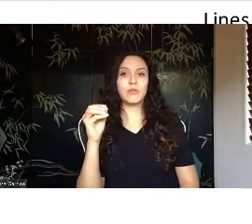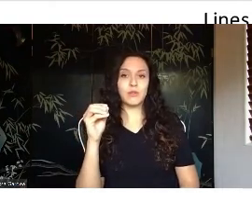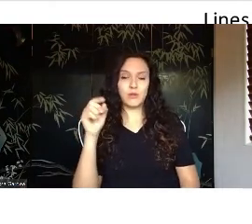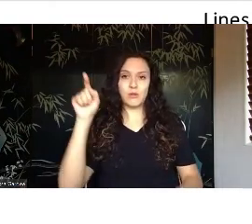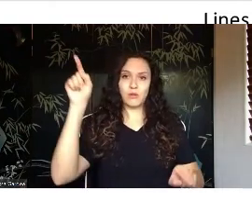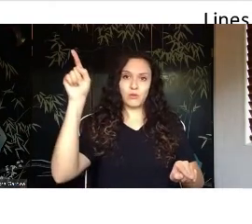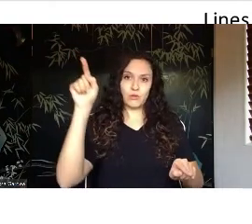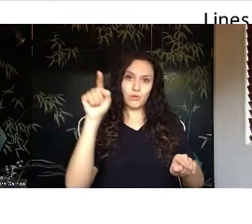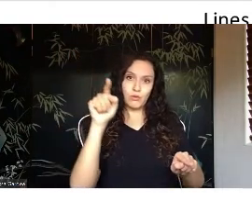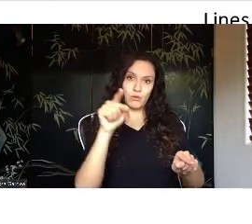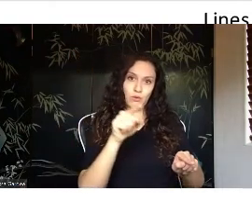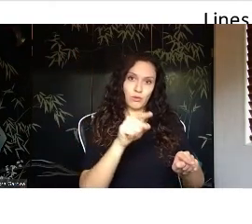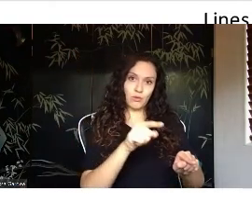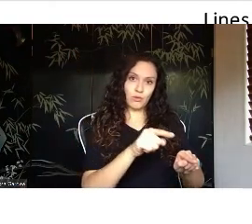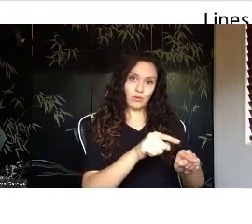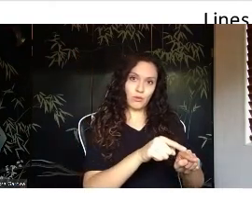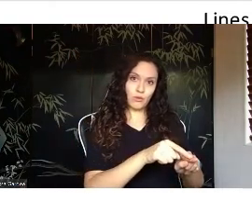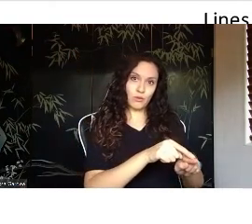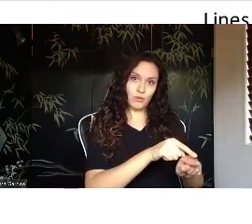And it goes